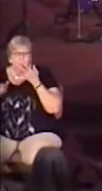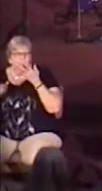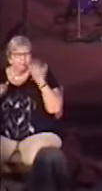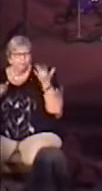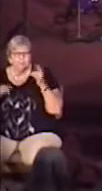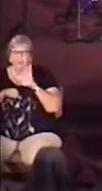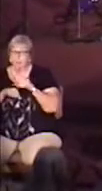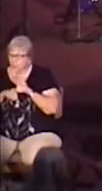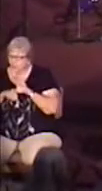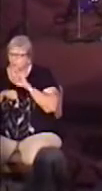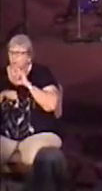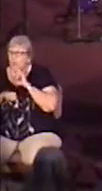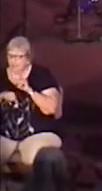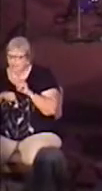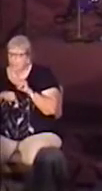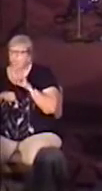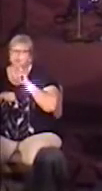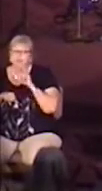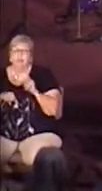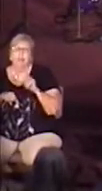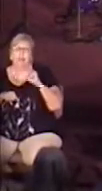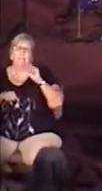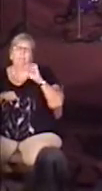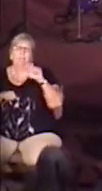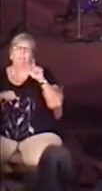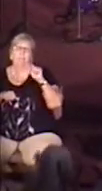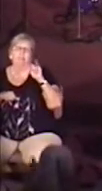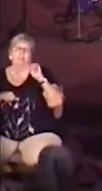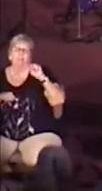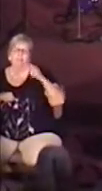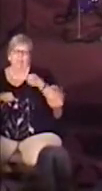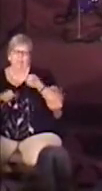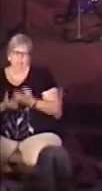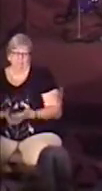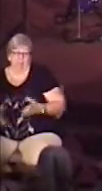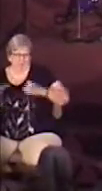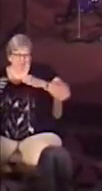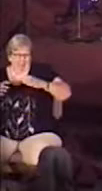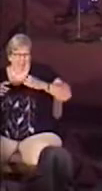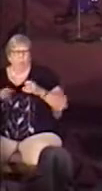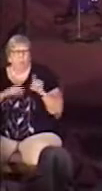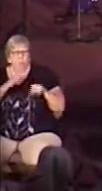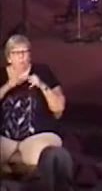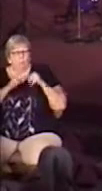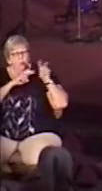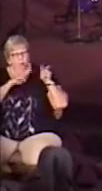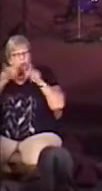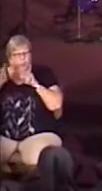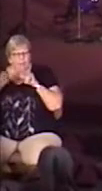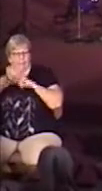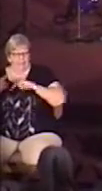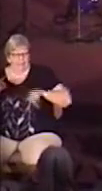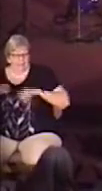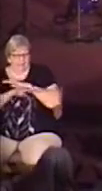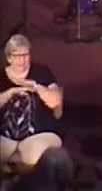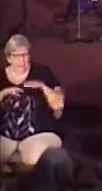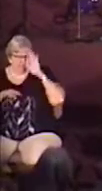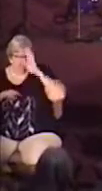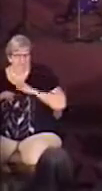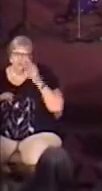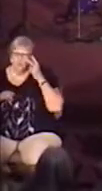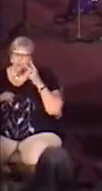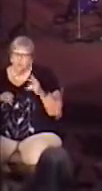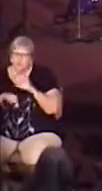the church is a literal melting pot. When you look at the kingdom of God worldwide, and you see the church in Africa,